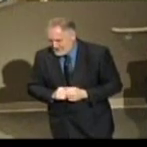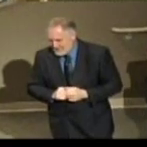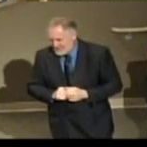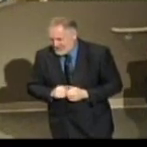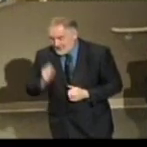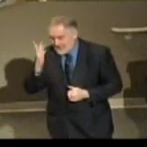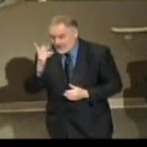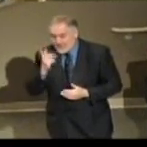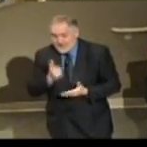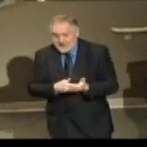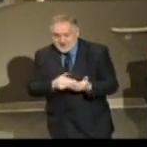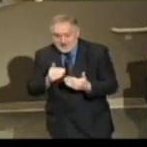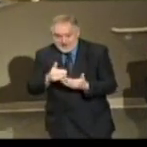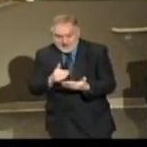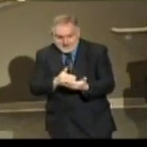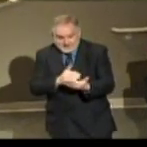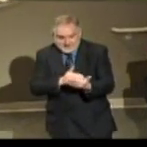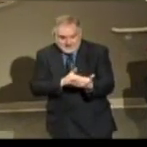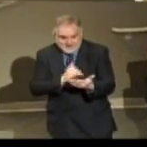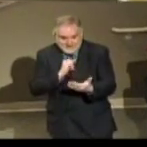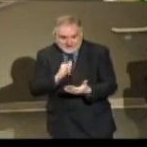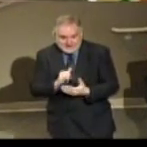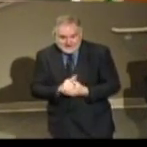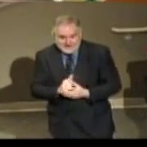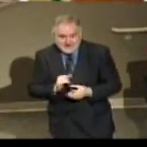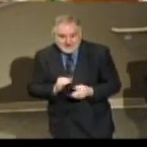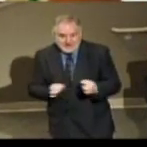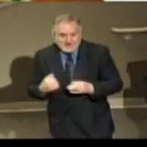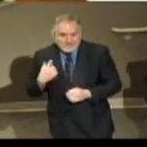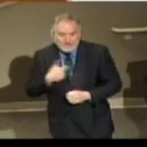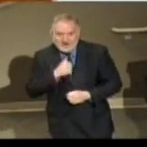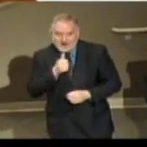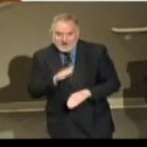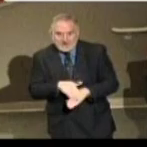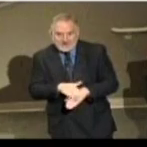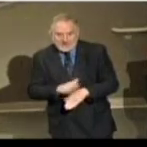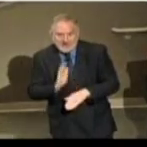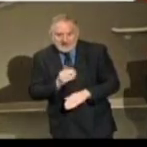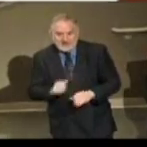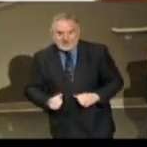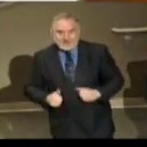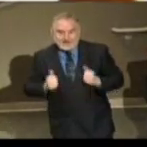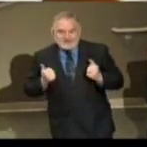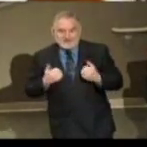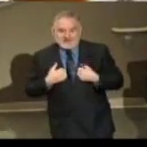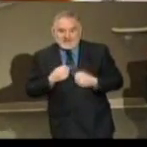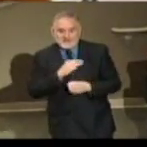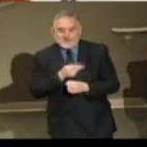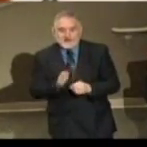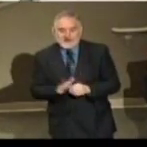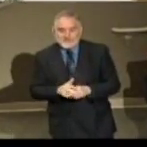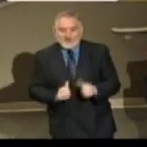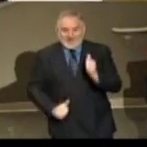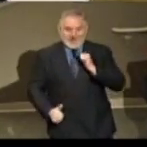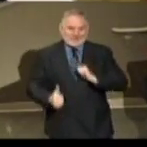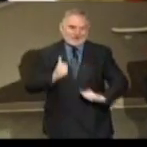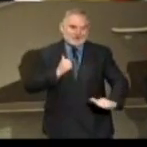You know what the lesson is? If we're not careful, our lives can have a powerful act.